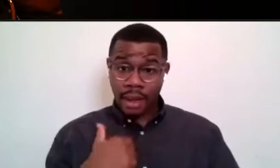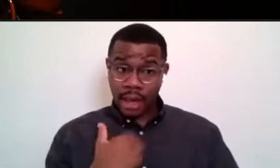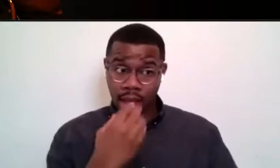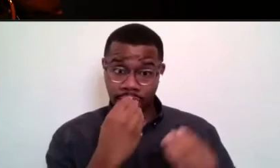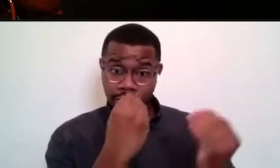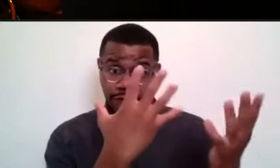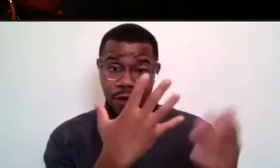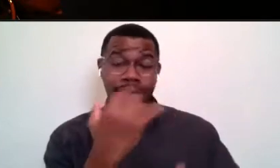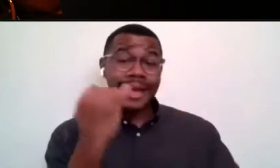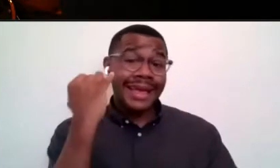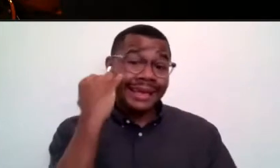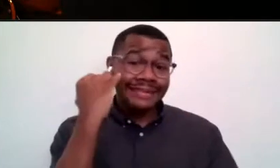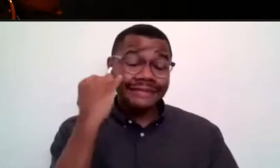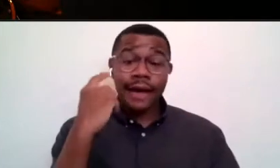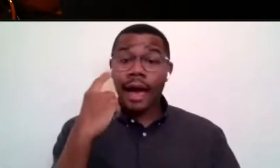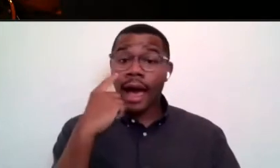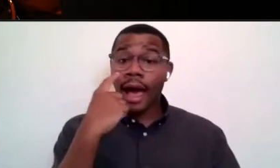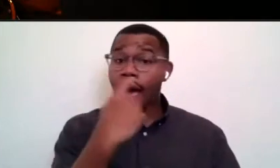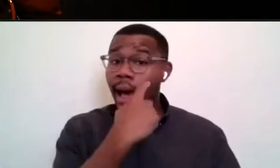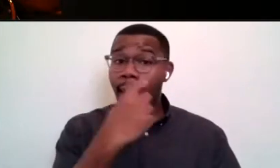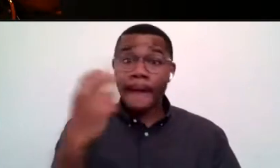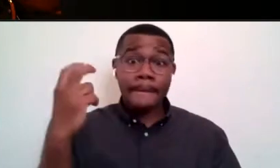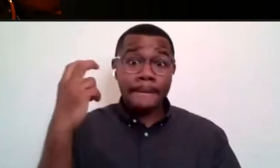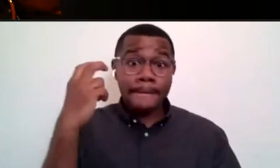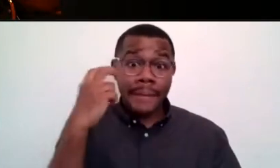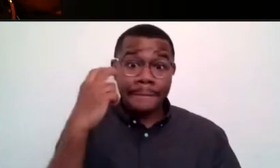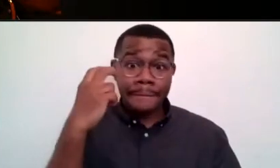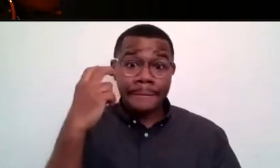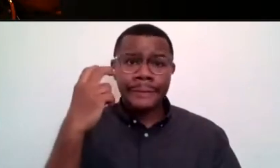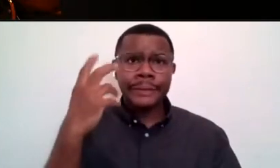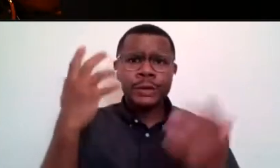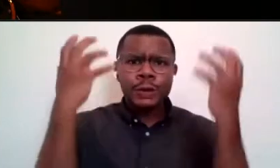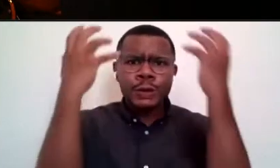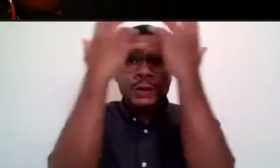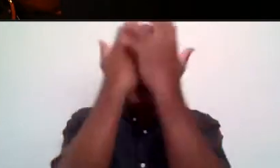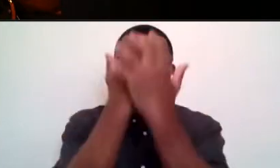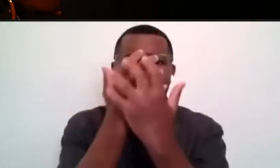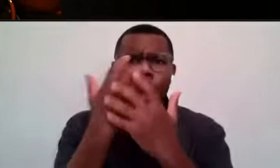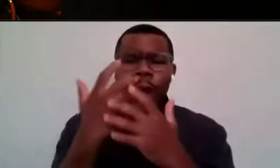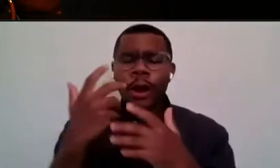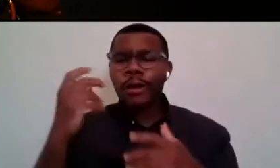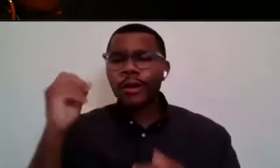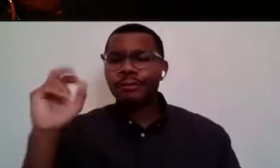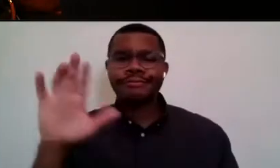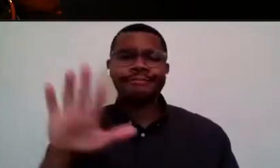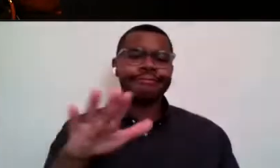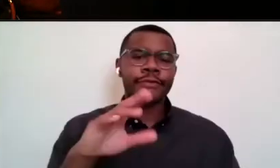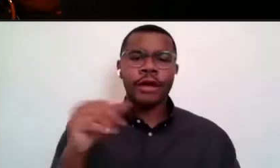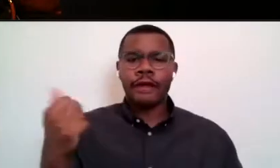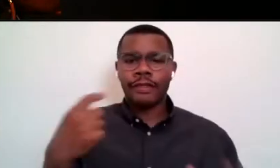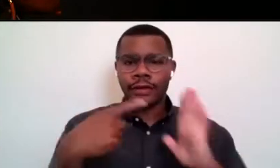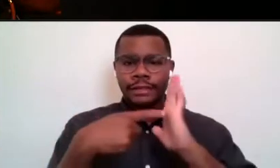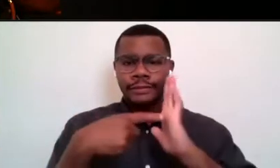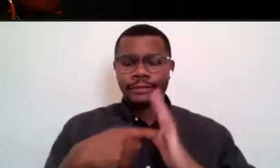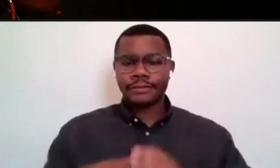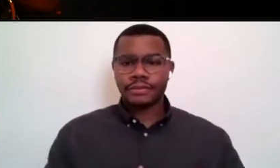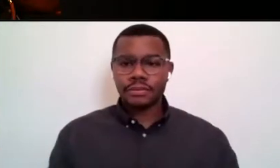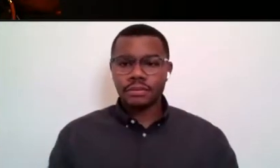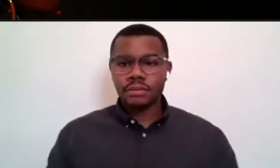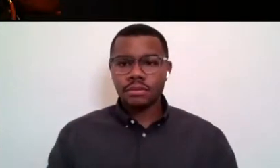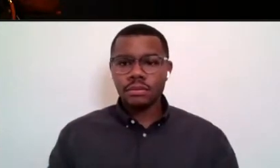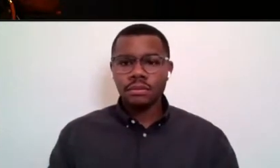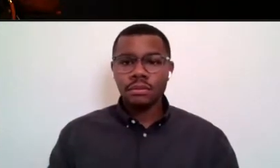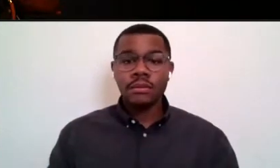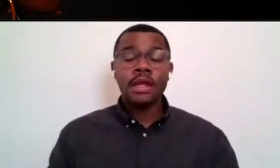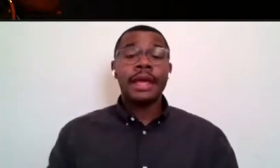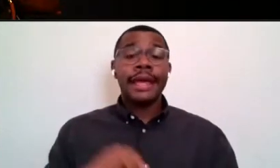through a dark garage to get to whatever, you know, how can you do it? A better example is, if you are moving through a dark garage